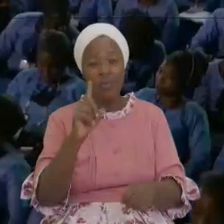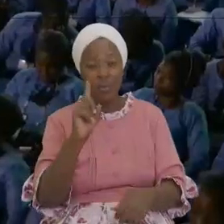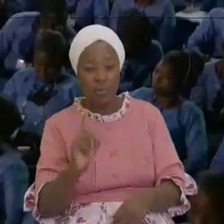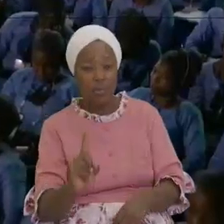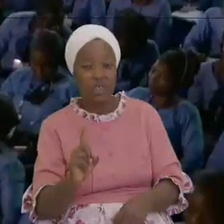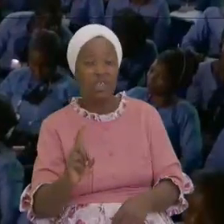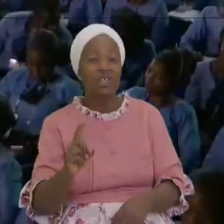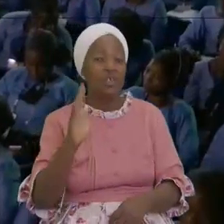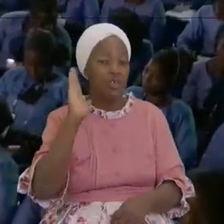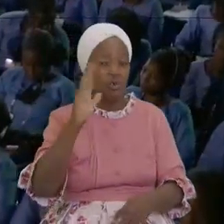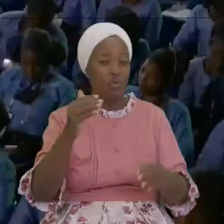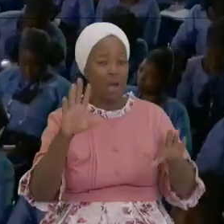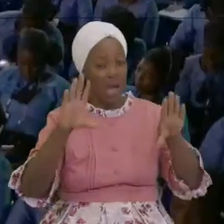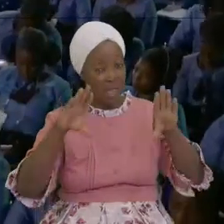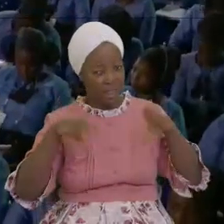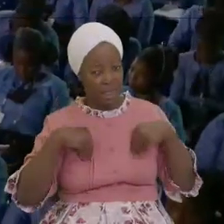should accept.